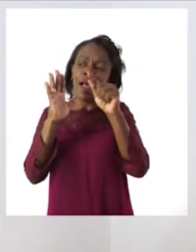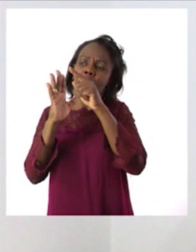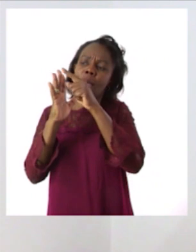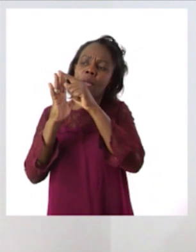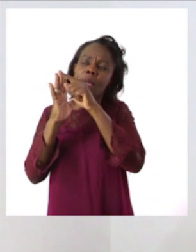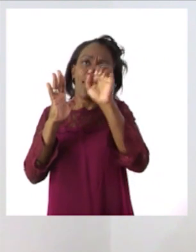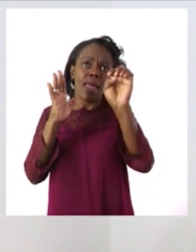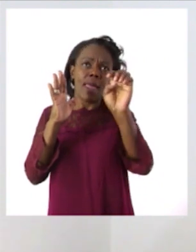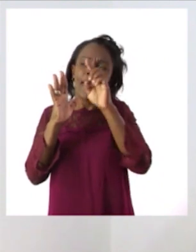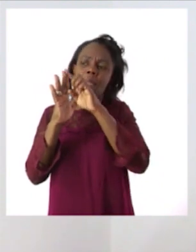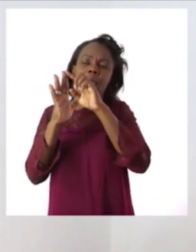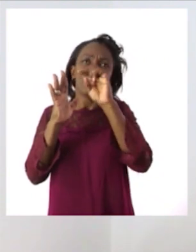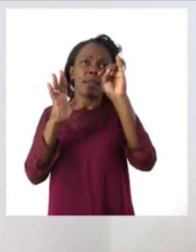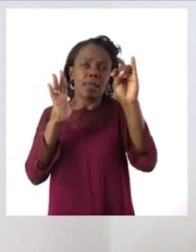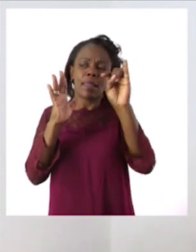E, O,